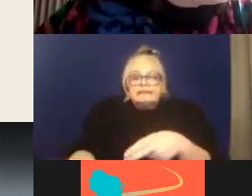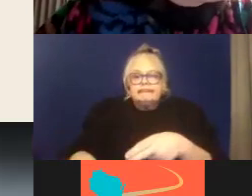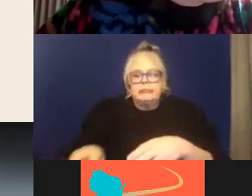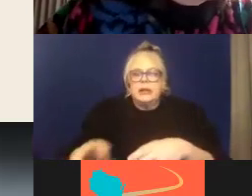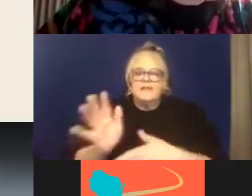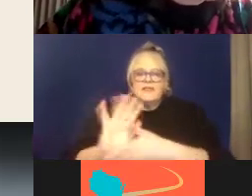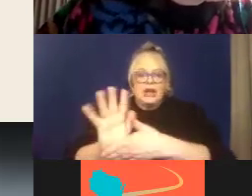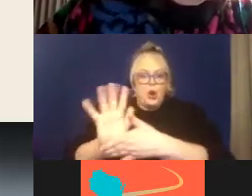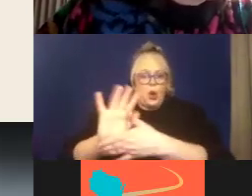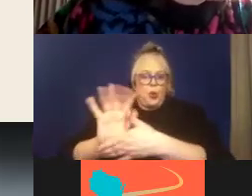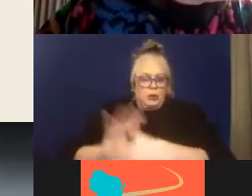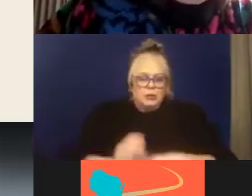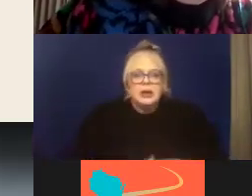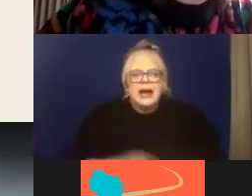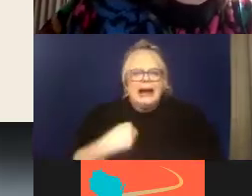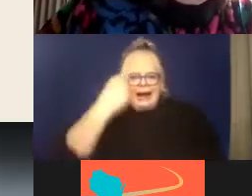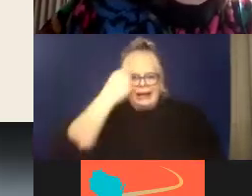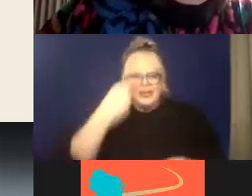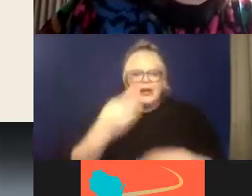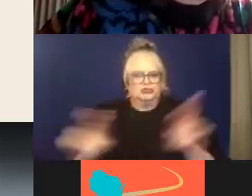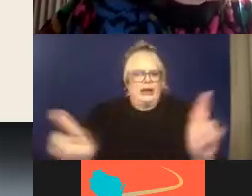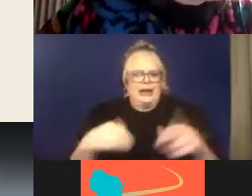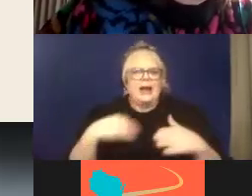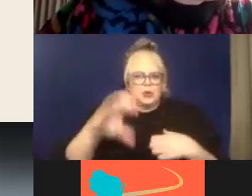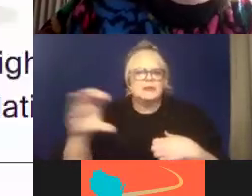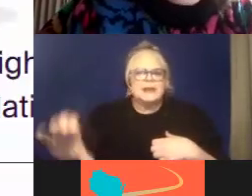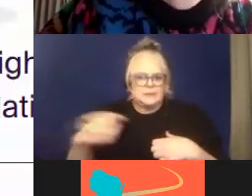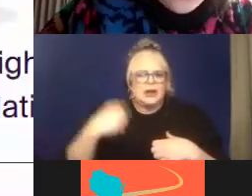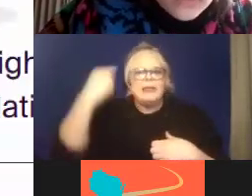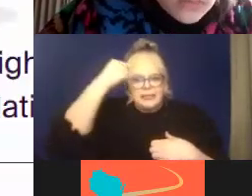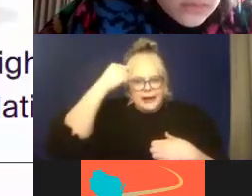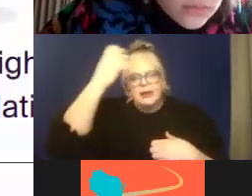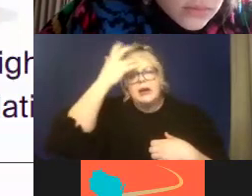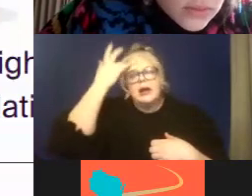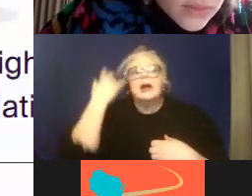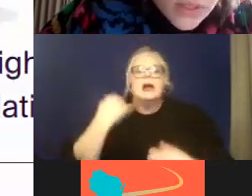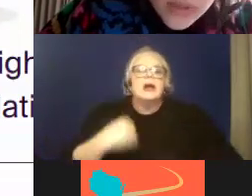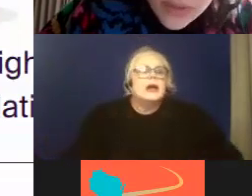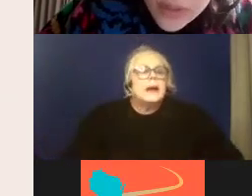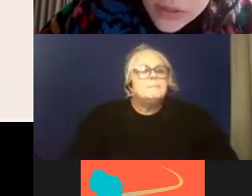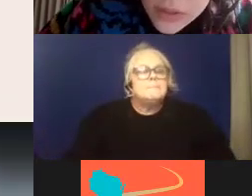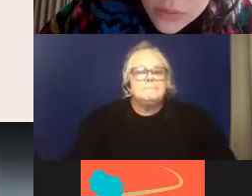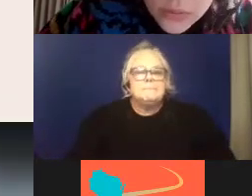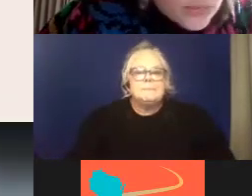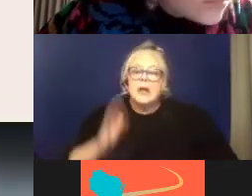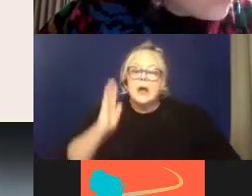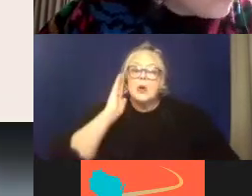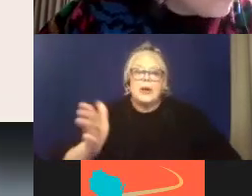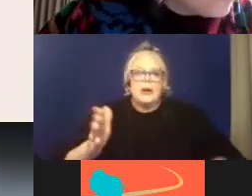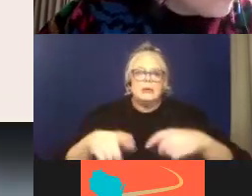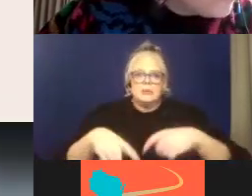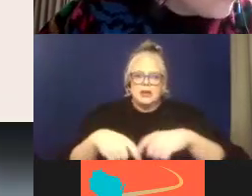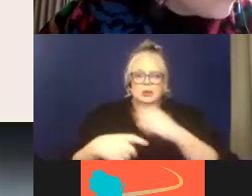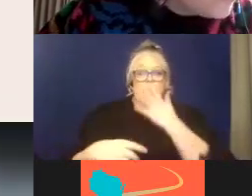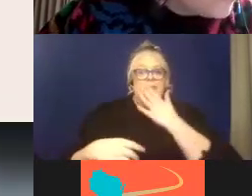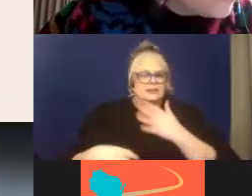that I believe should have captions on. I will pause it right away. Oh, that was not what I wanted it to do.